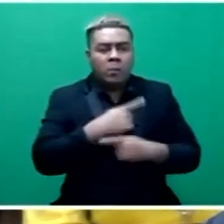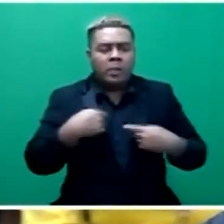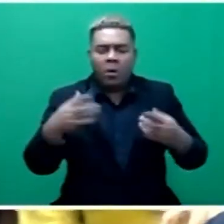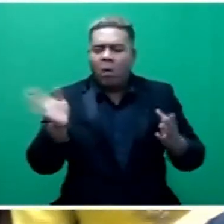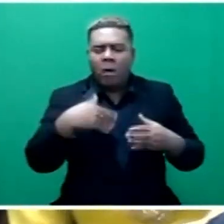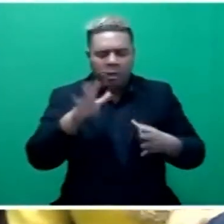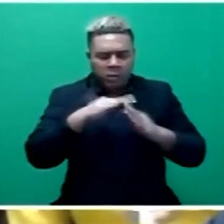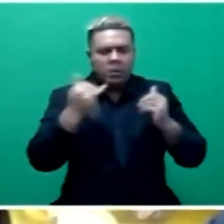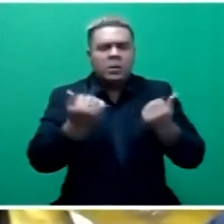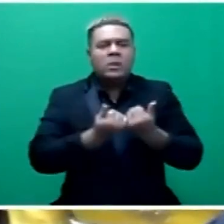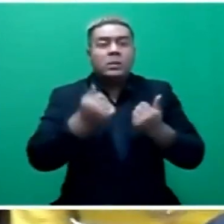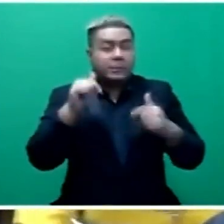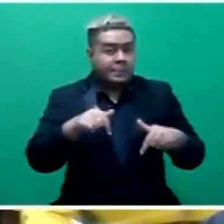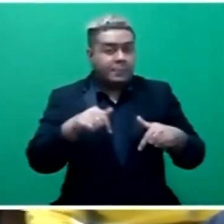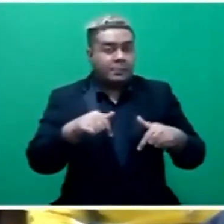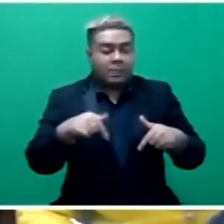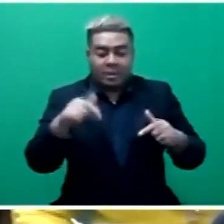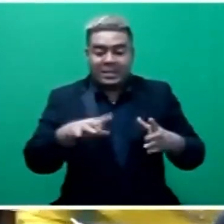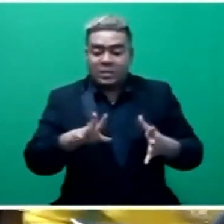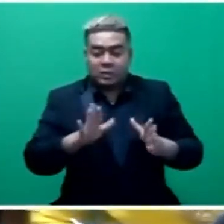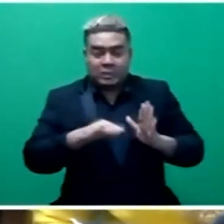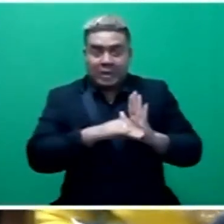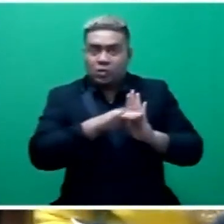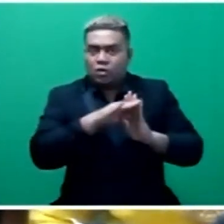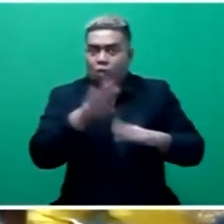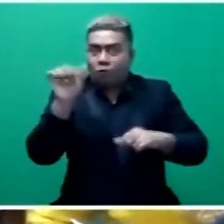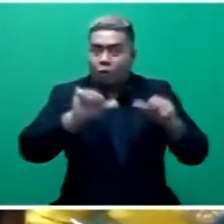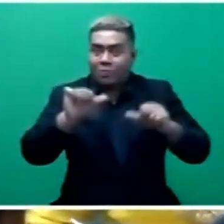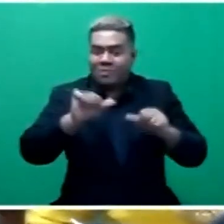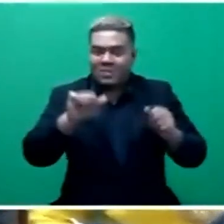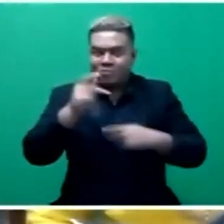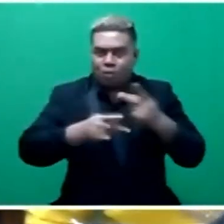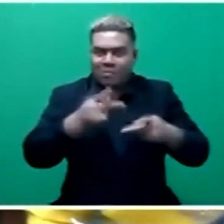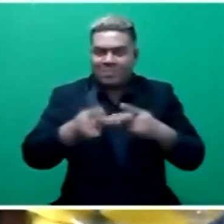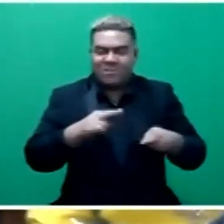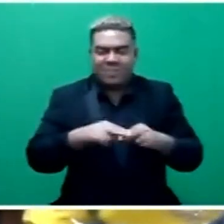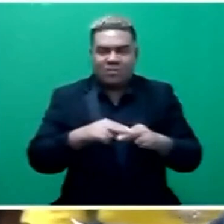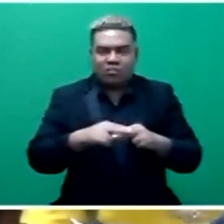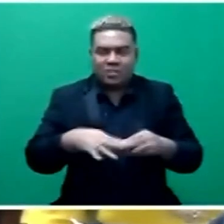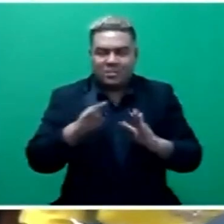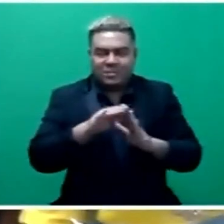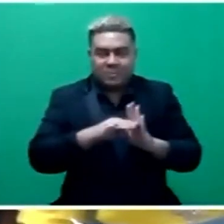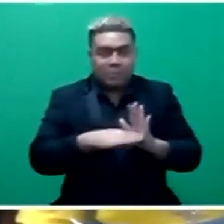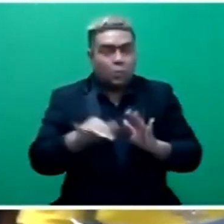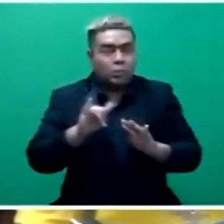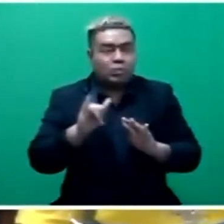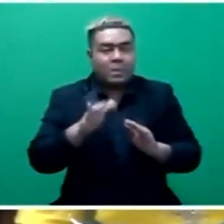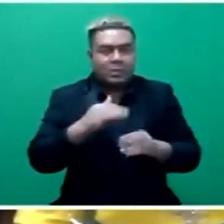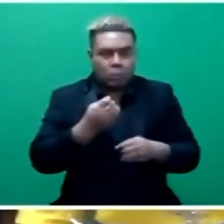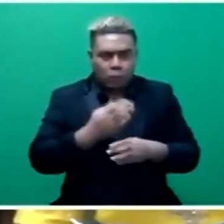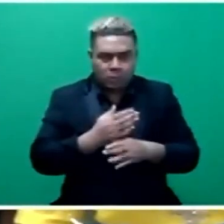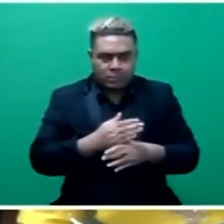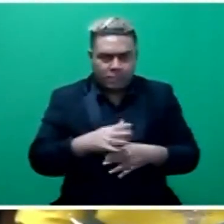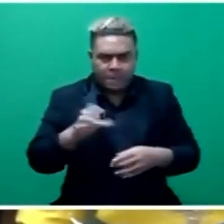agree that the standard of auditing process in Fiji, the efficacy and the efficiency with which they must operate